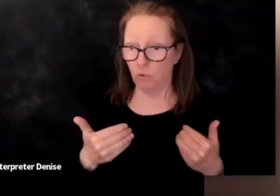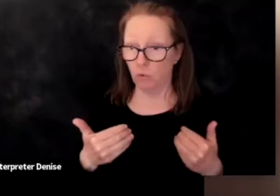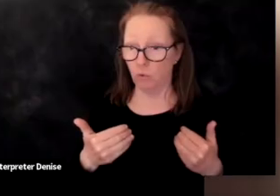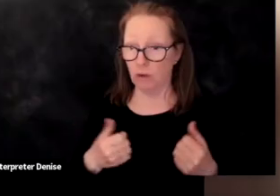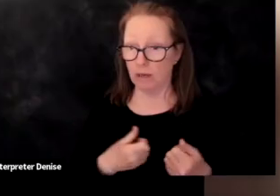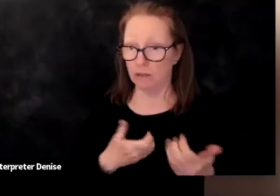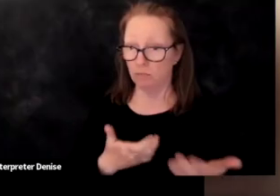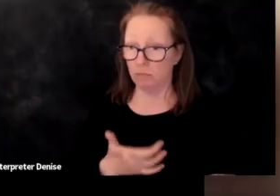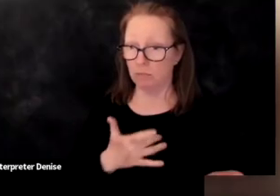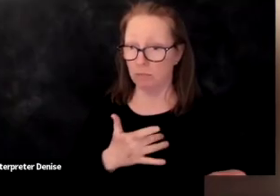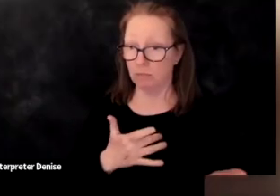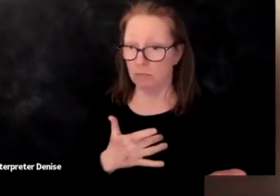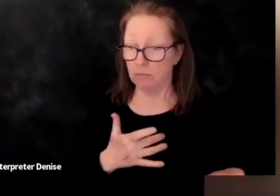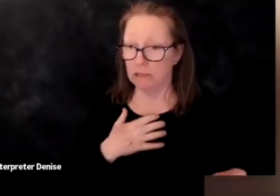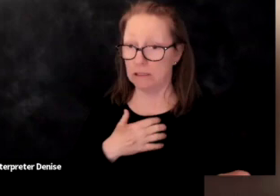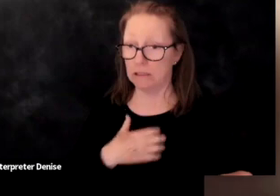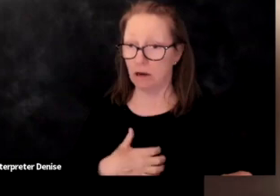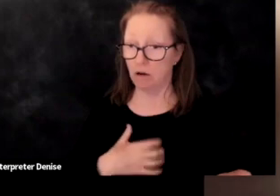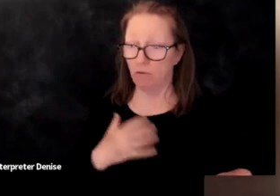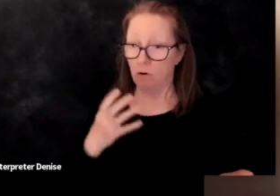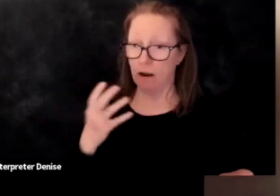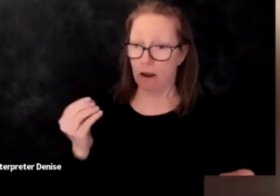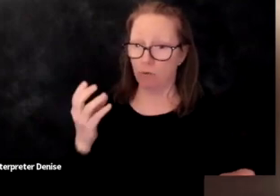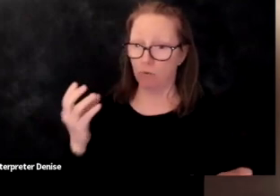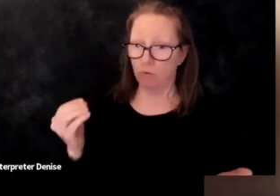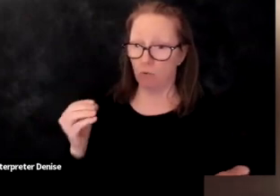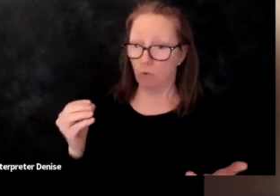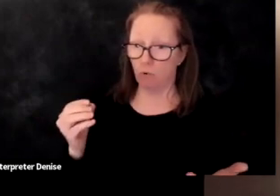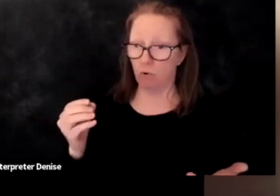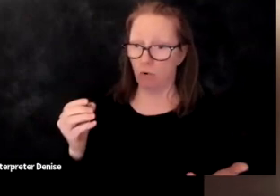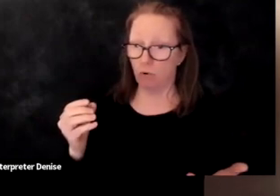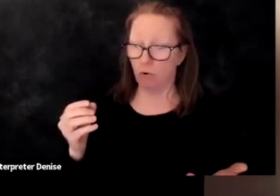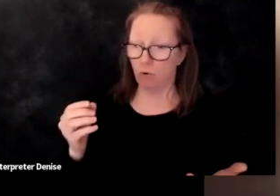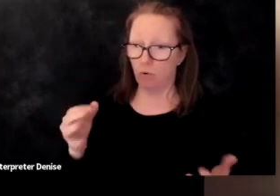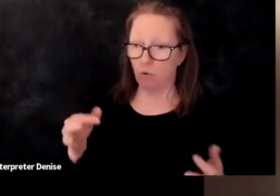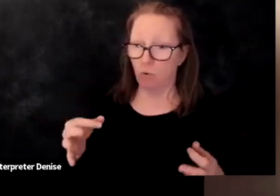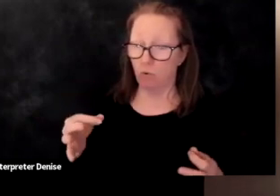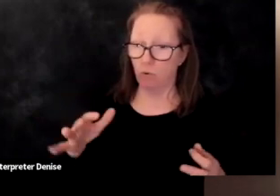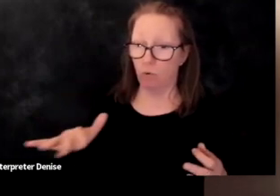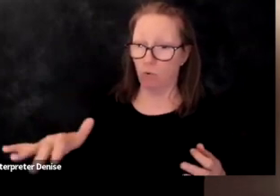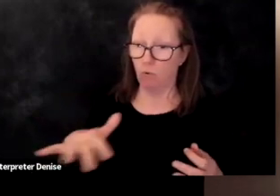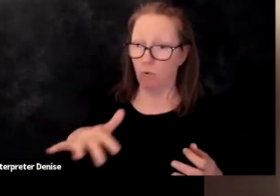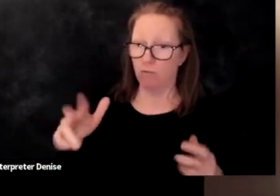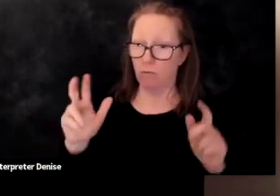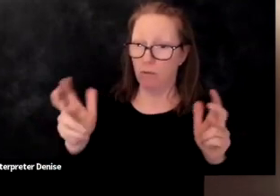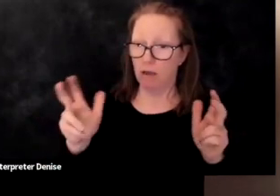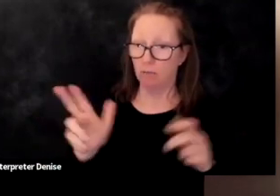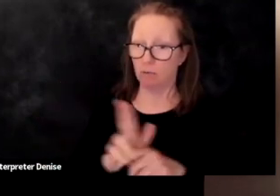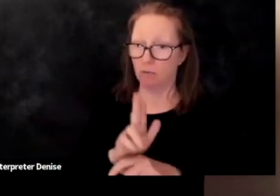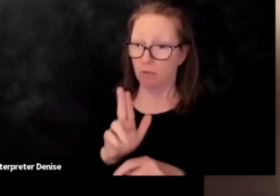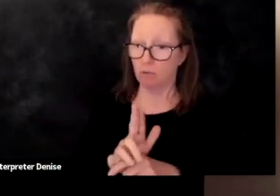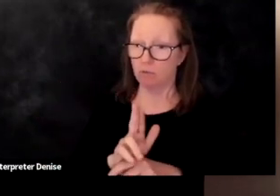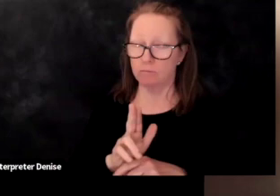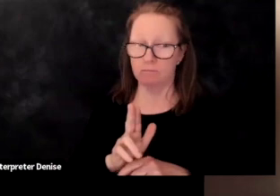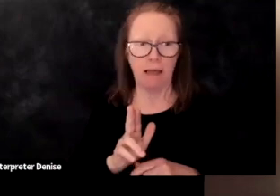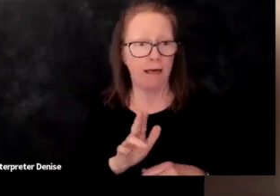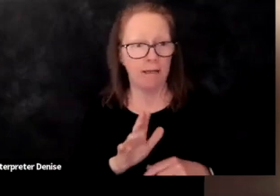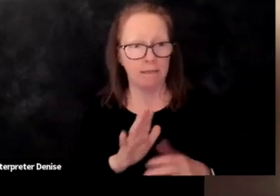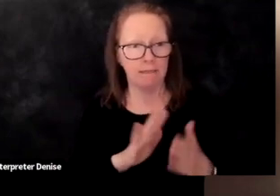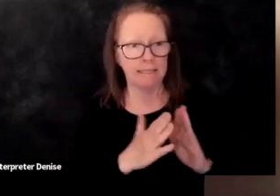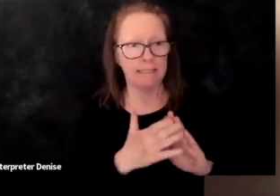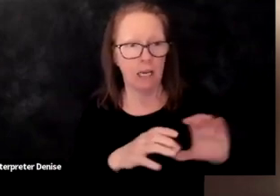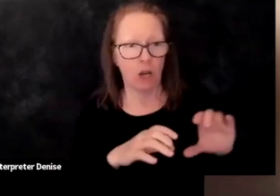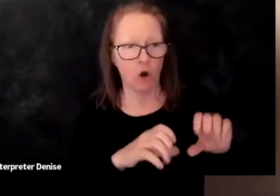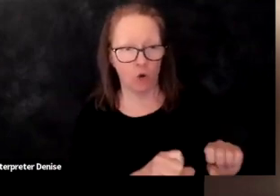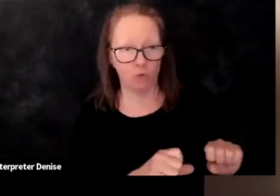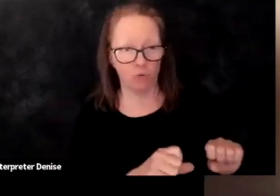So those outdoor basketball courts are owned by the city, Dan. So I have not heard. I know I